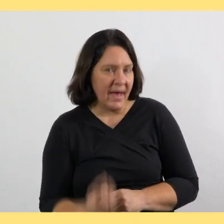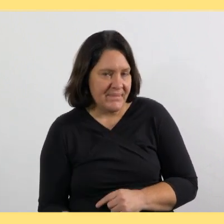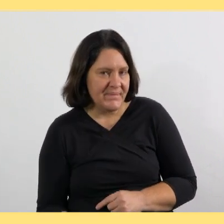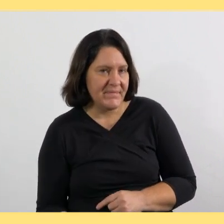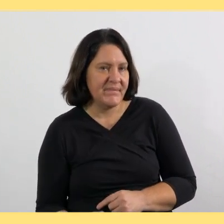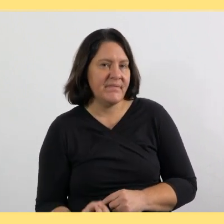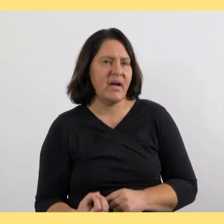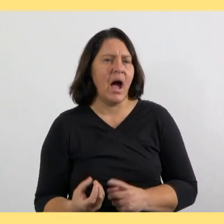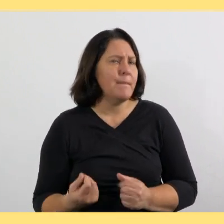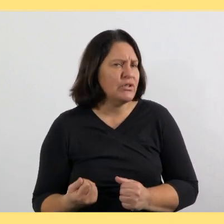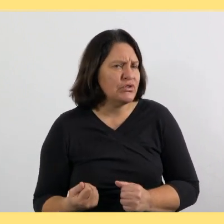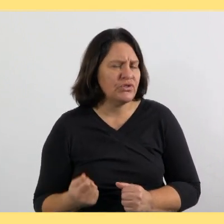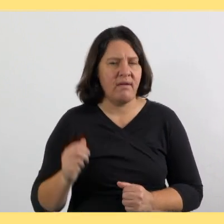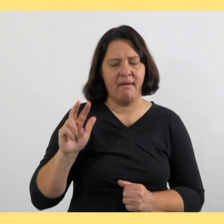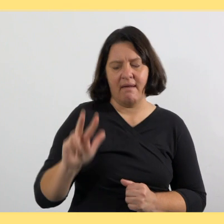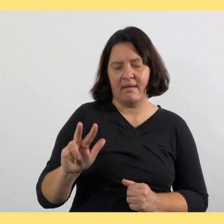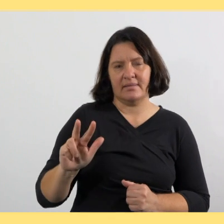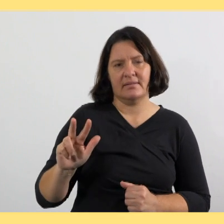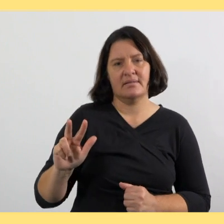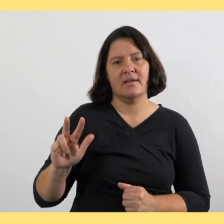will have